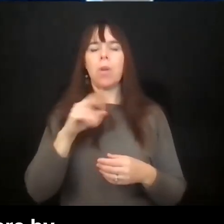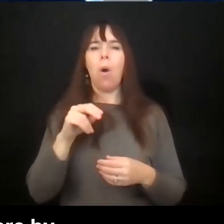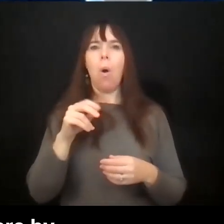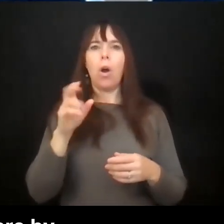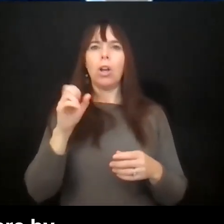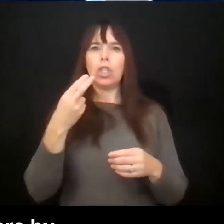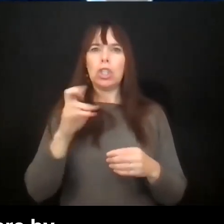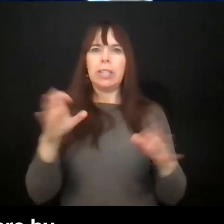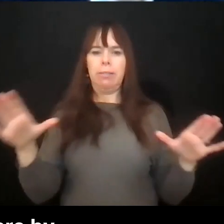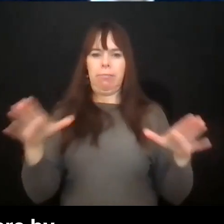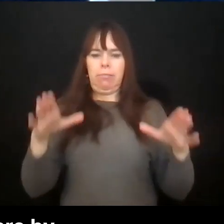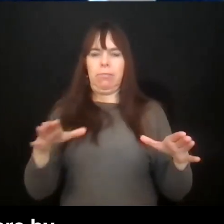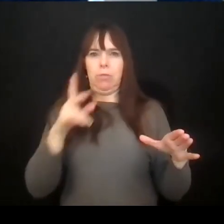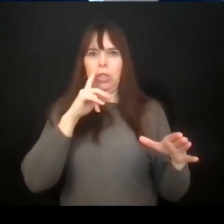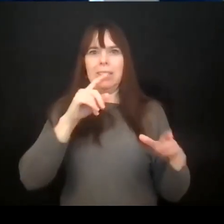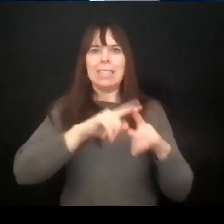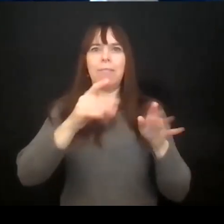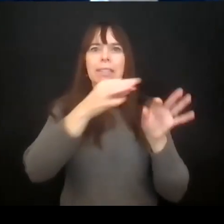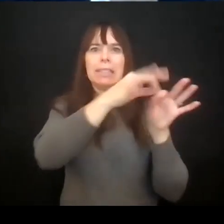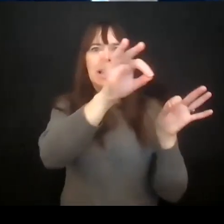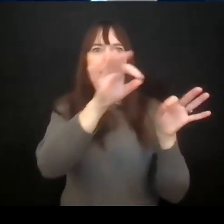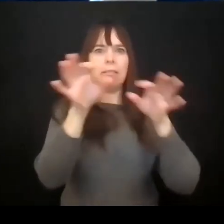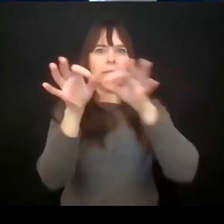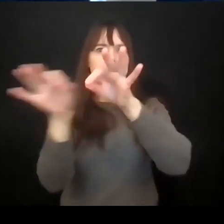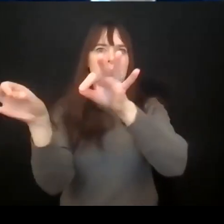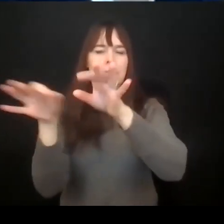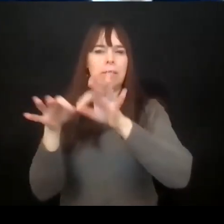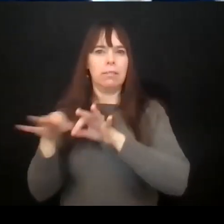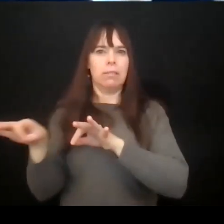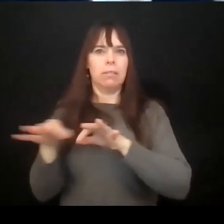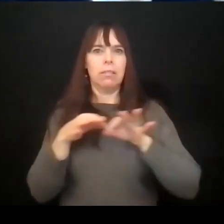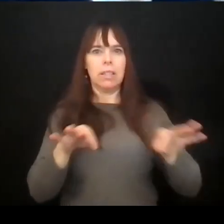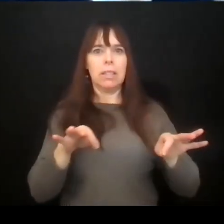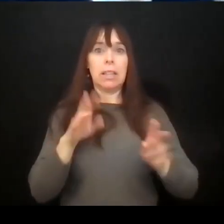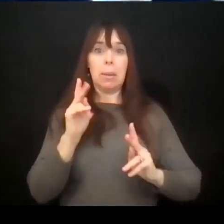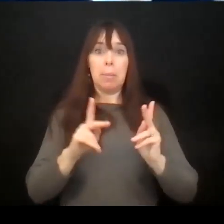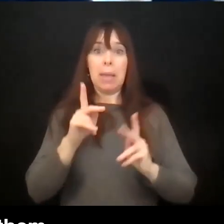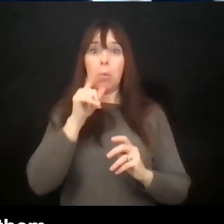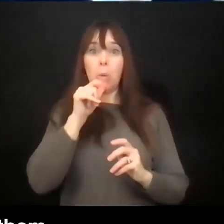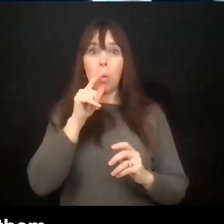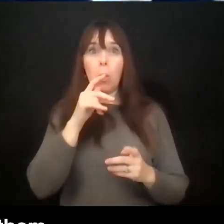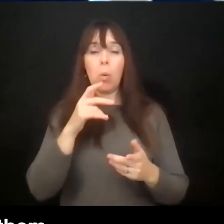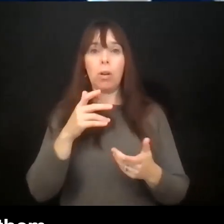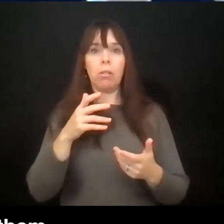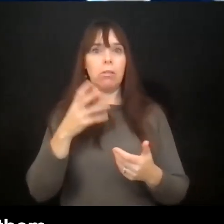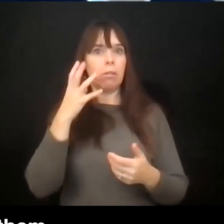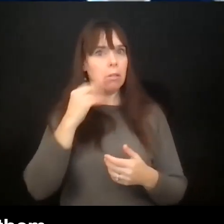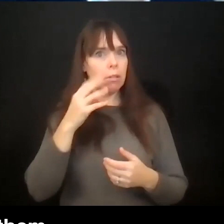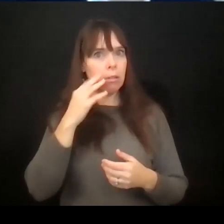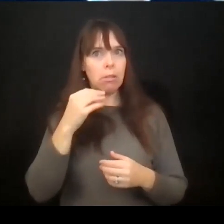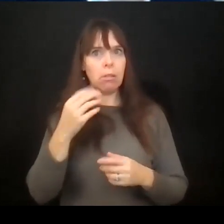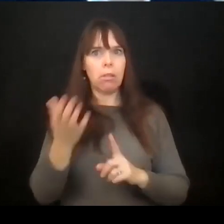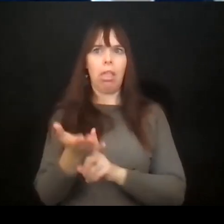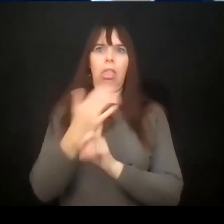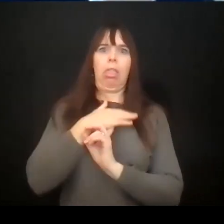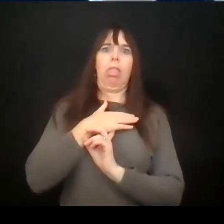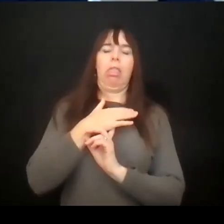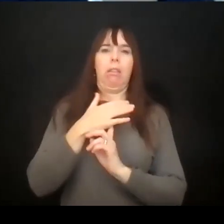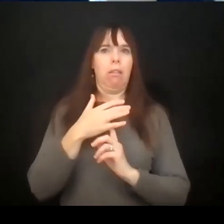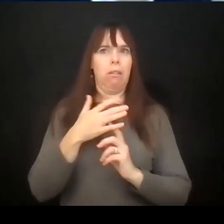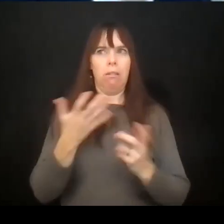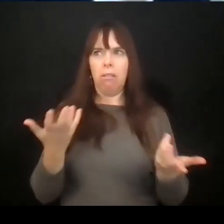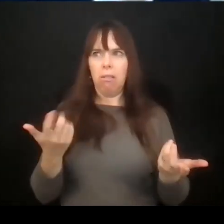in words here by people who are having things done to them that they had